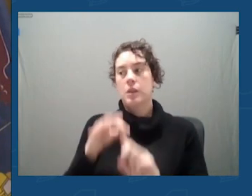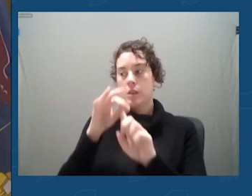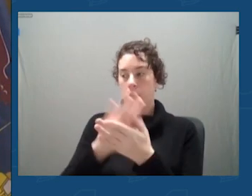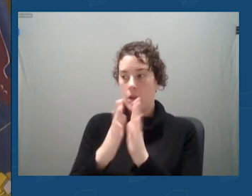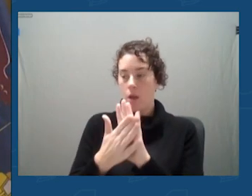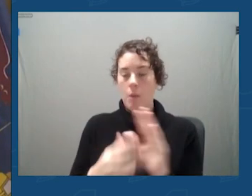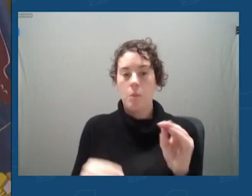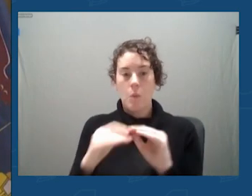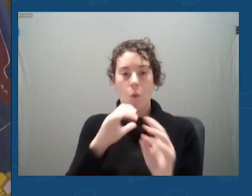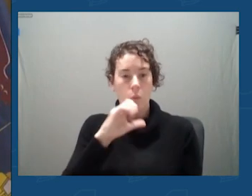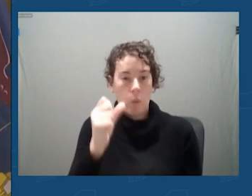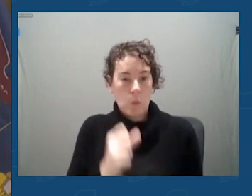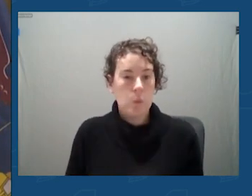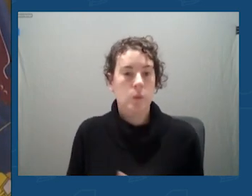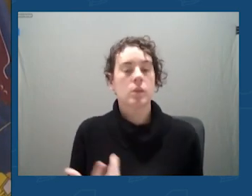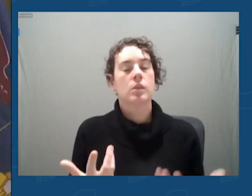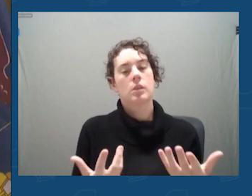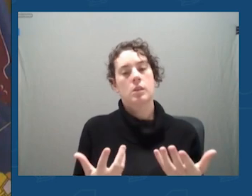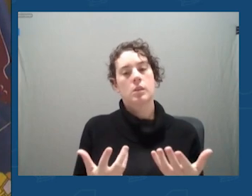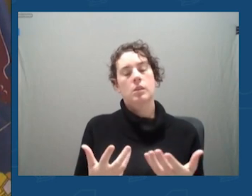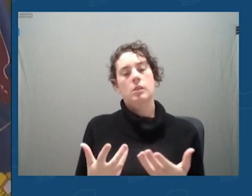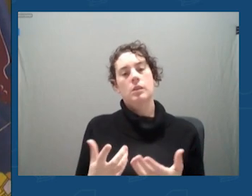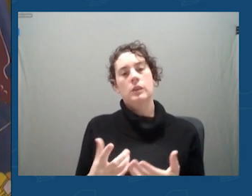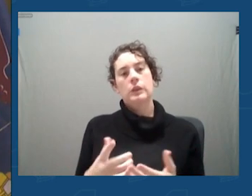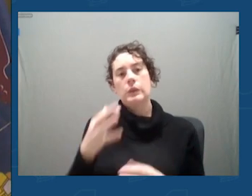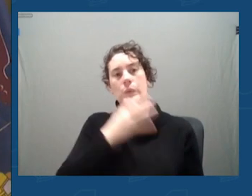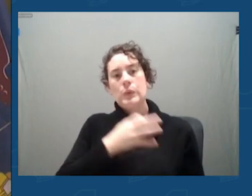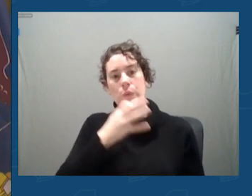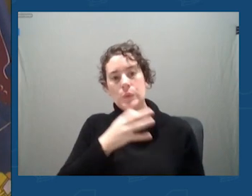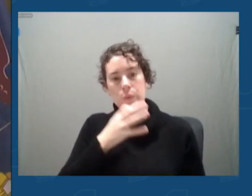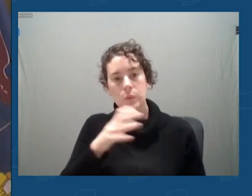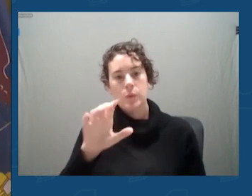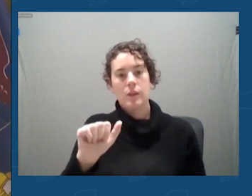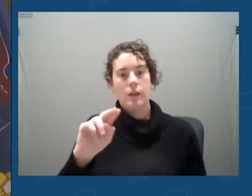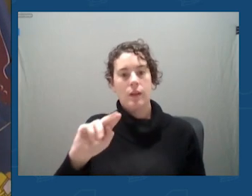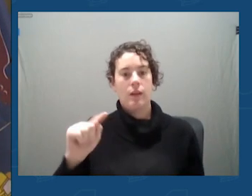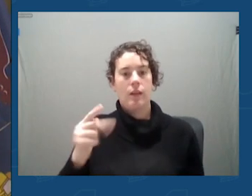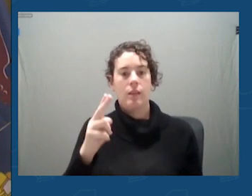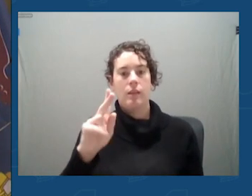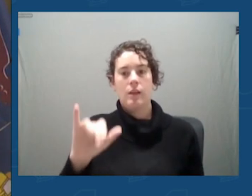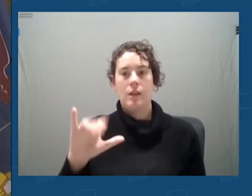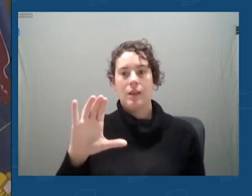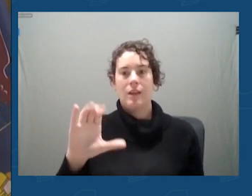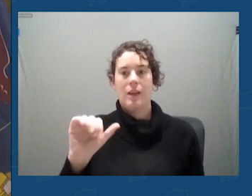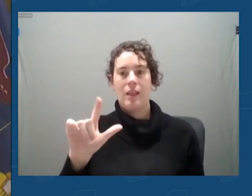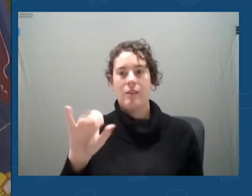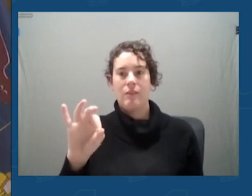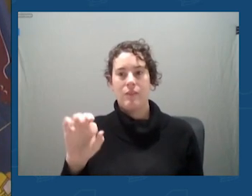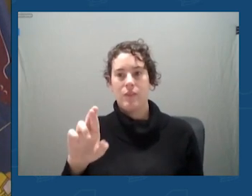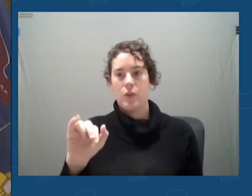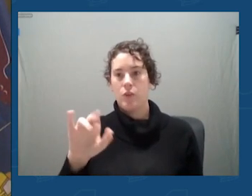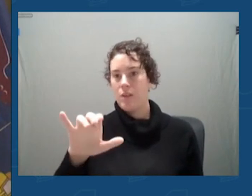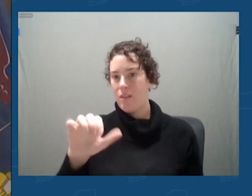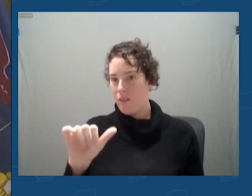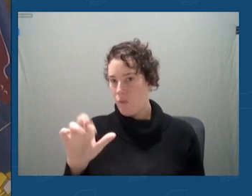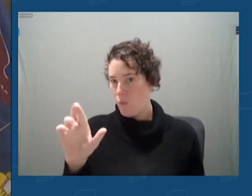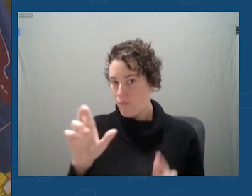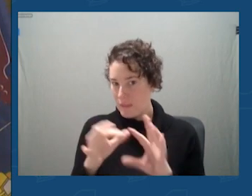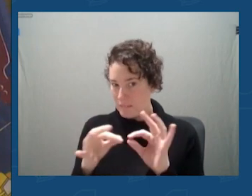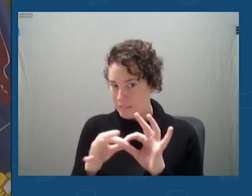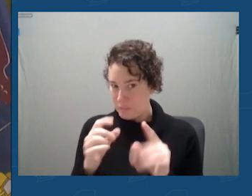us. And you're going to be hearing shortly from Anthony Calafiora. Is that, get it right, Calafiora? Did I get close